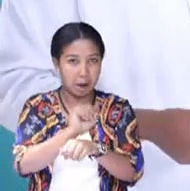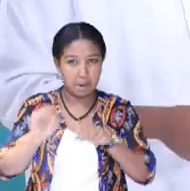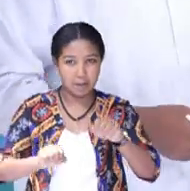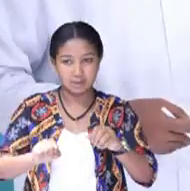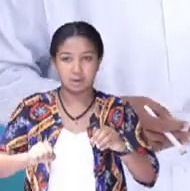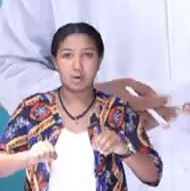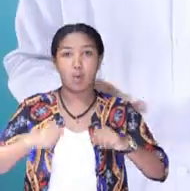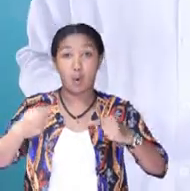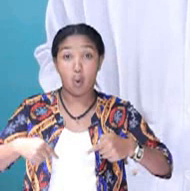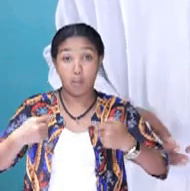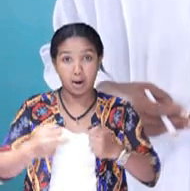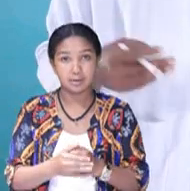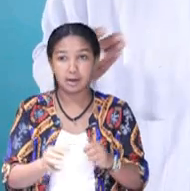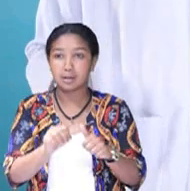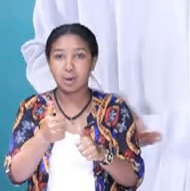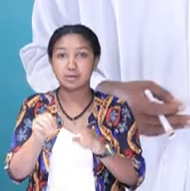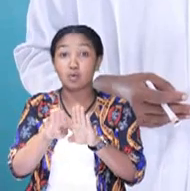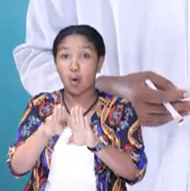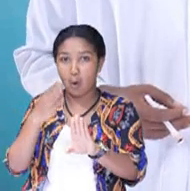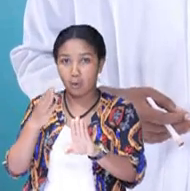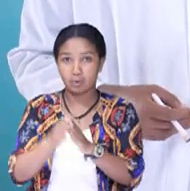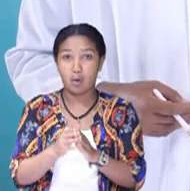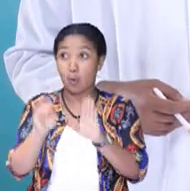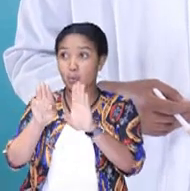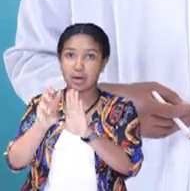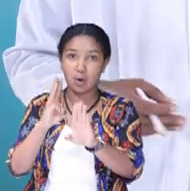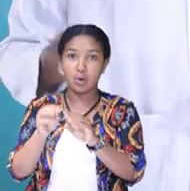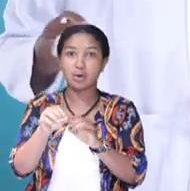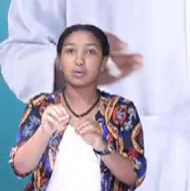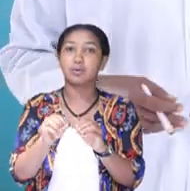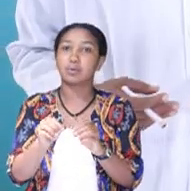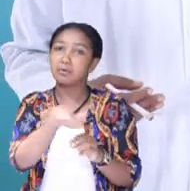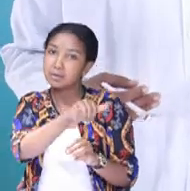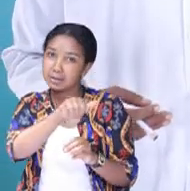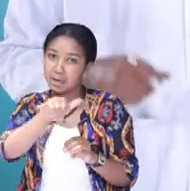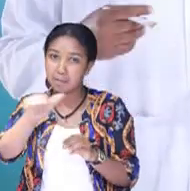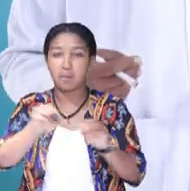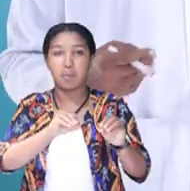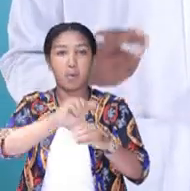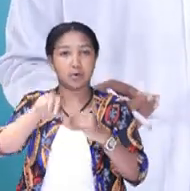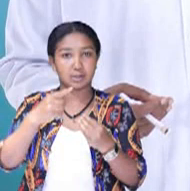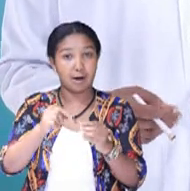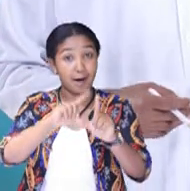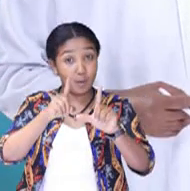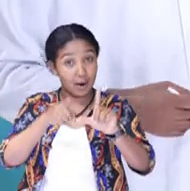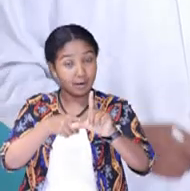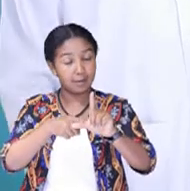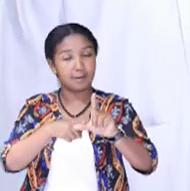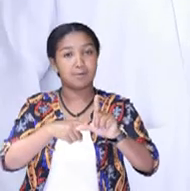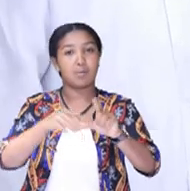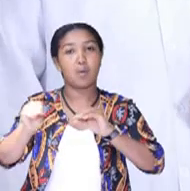other thing is whenever you open a door or a window, you face the same motion, angular motion